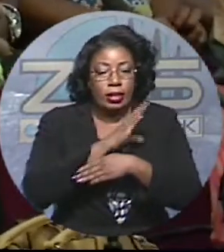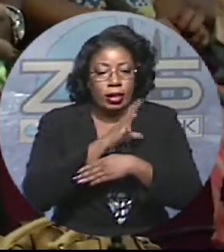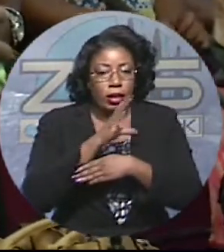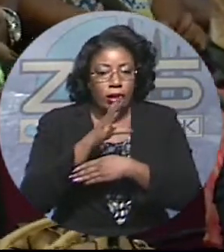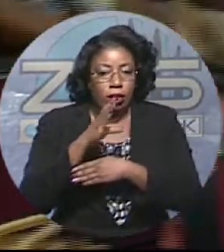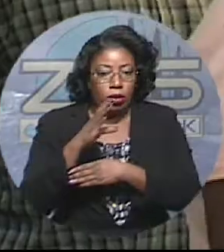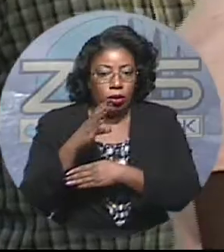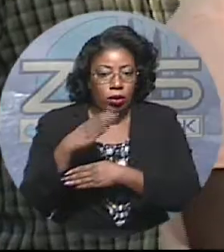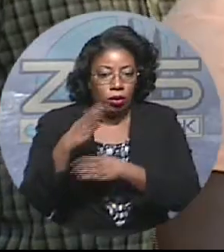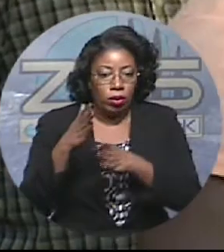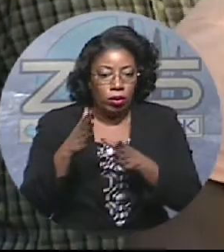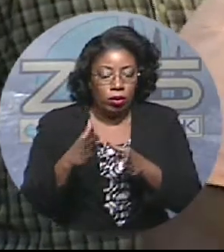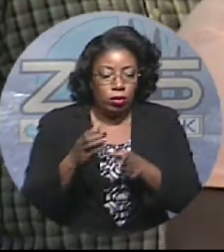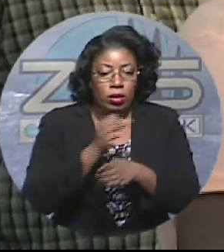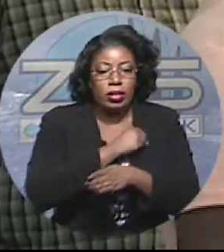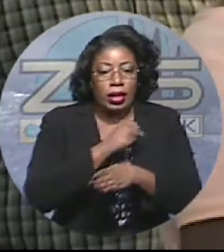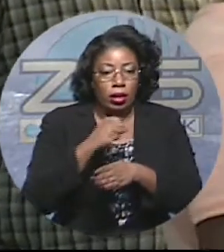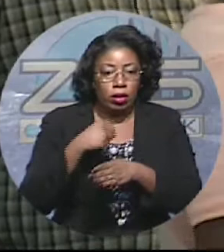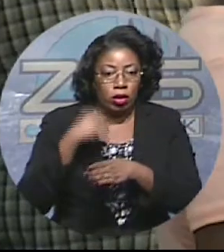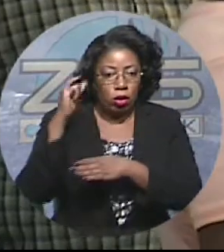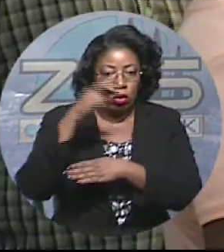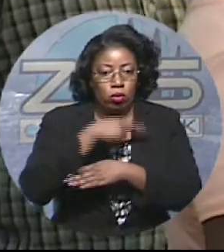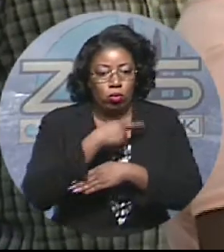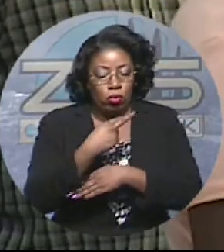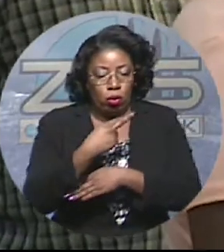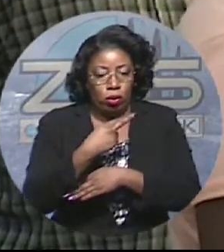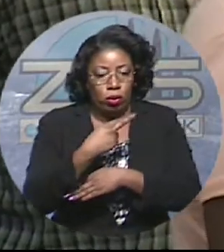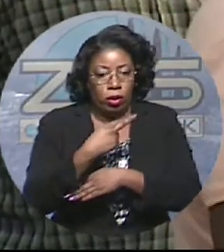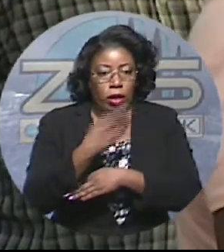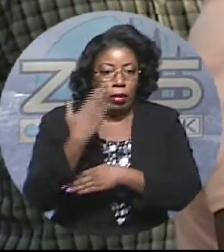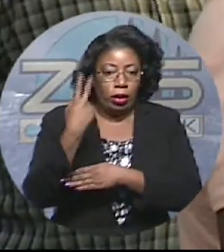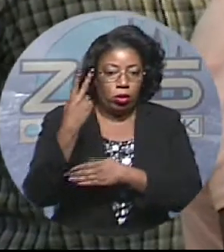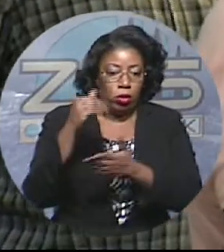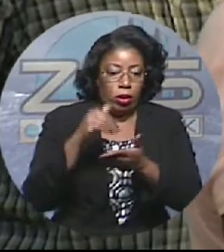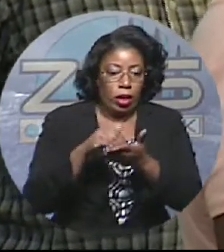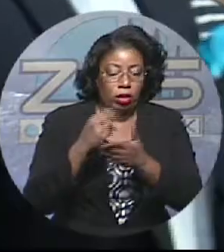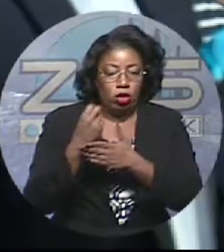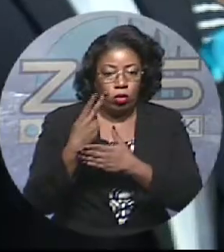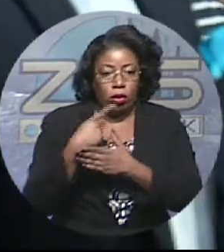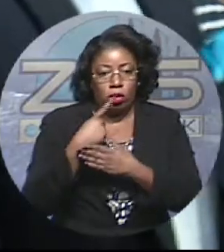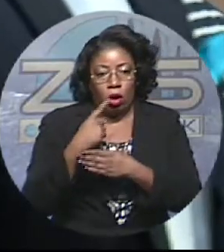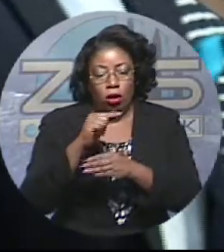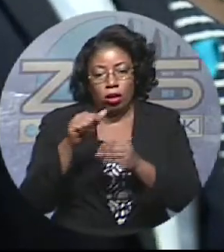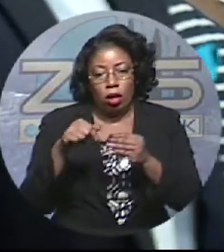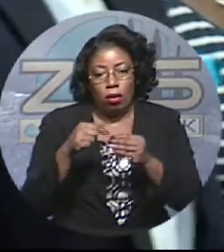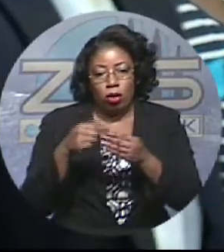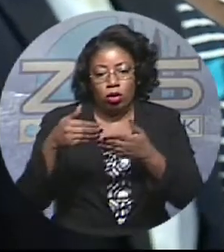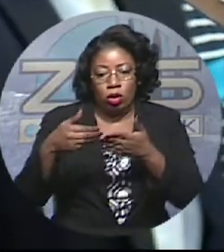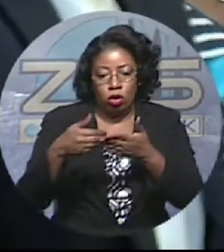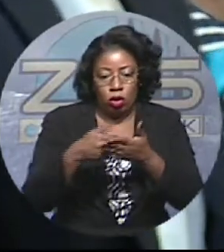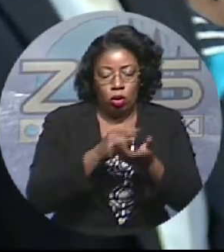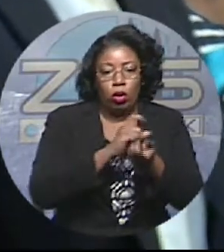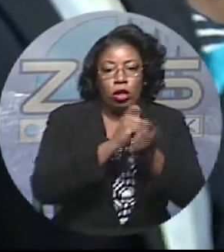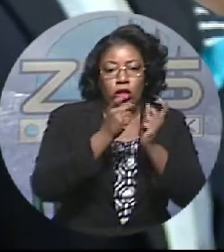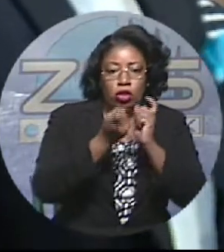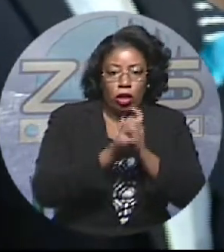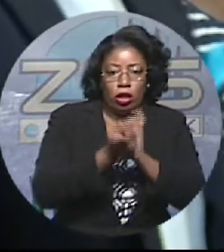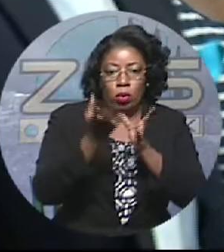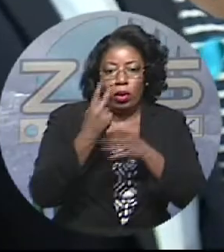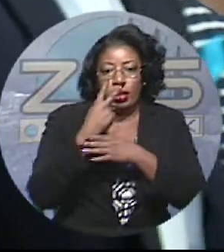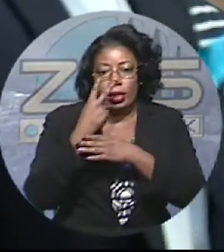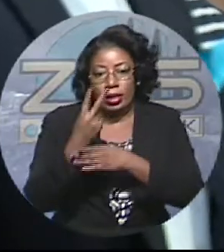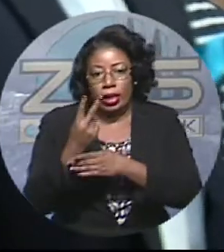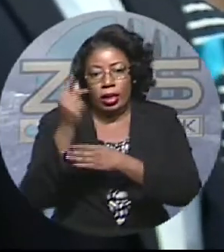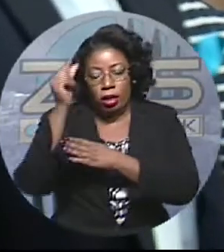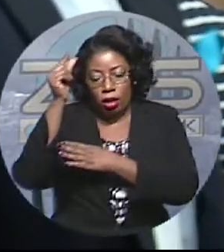Bostwick and Glenn Roll, who ran as an independent back in 2012. They spoke about a new paradigm shift they want to see in the governance